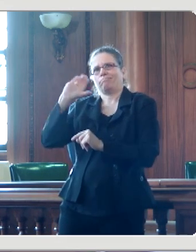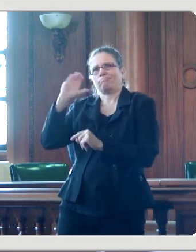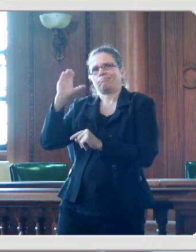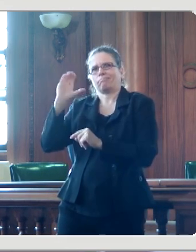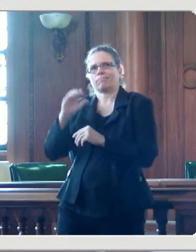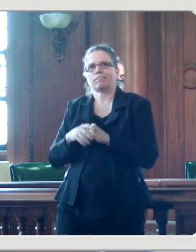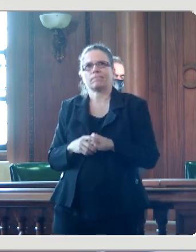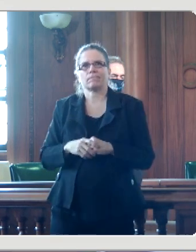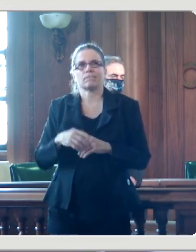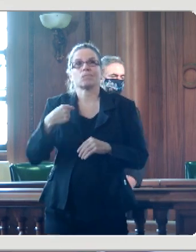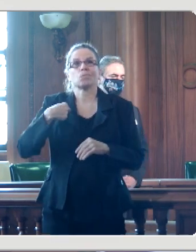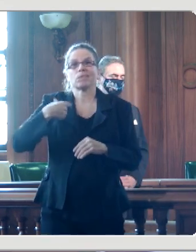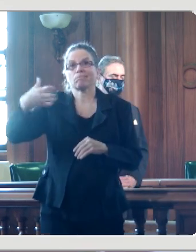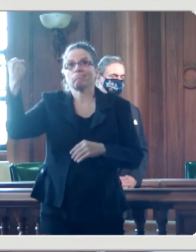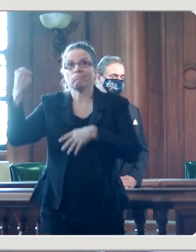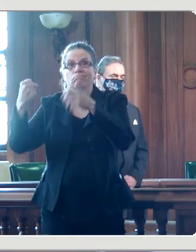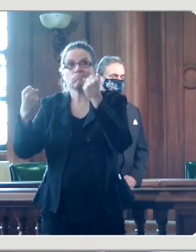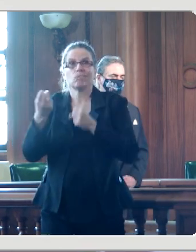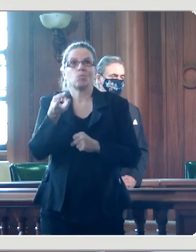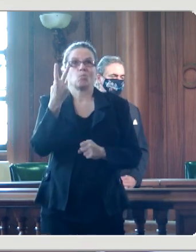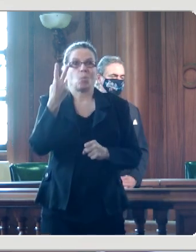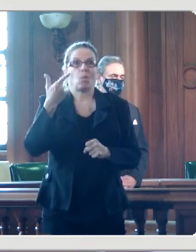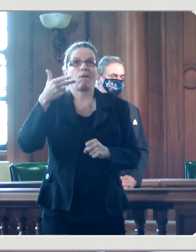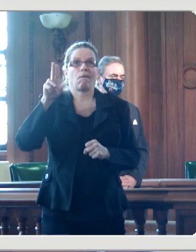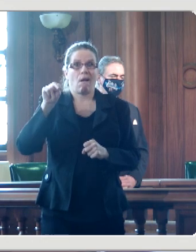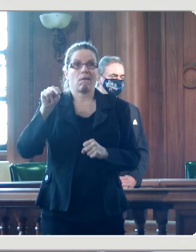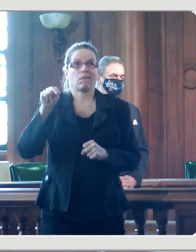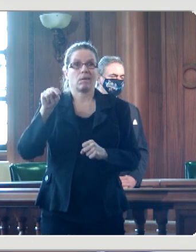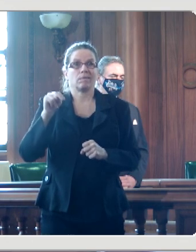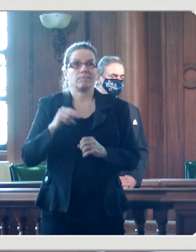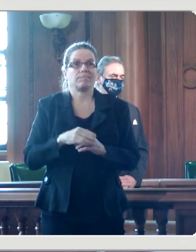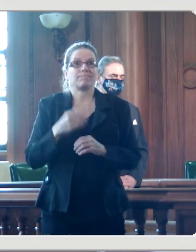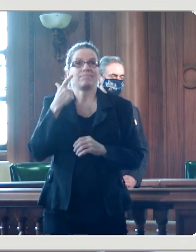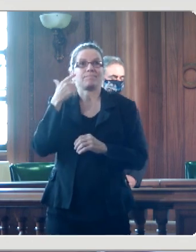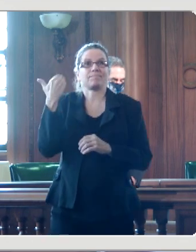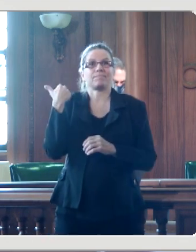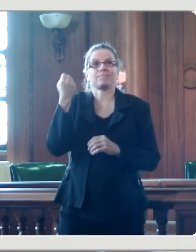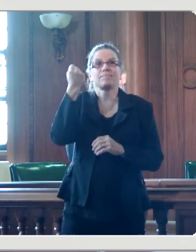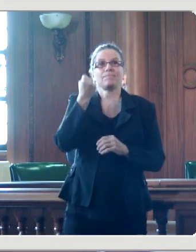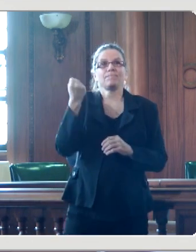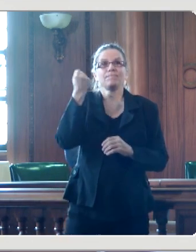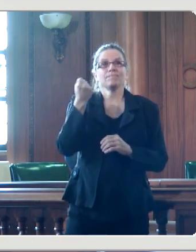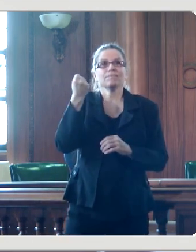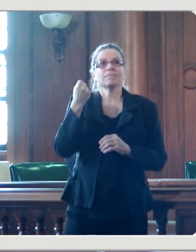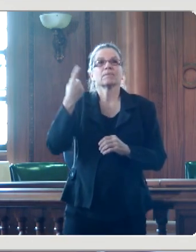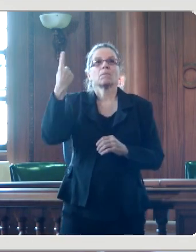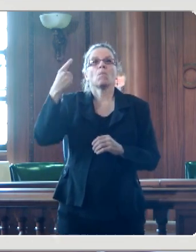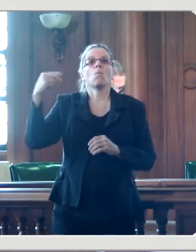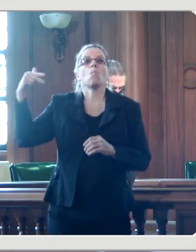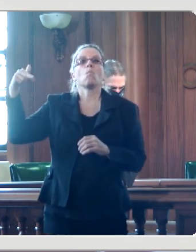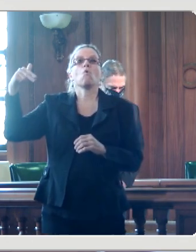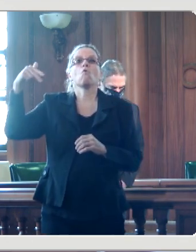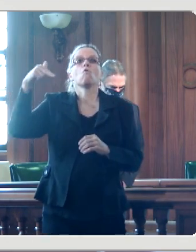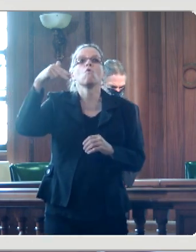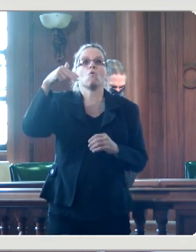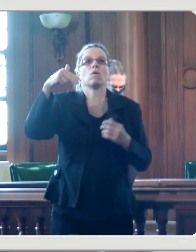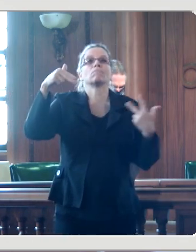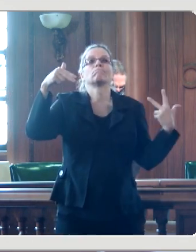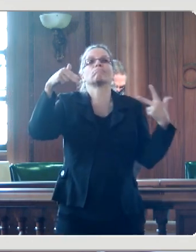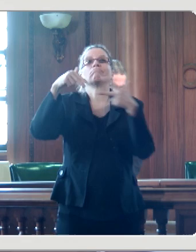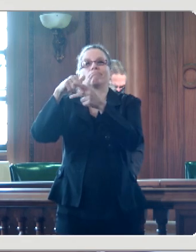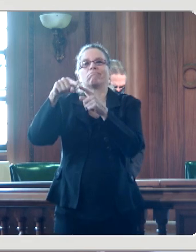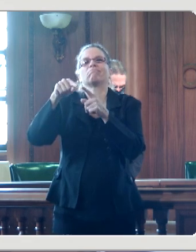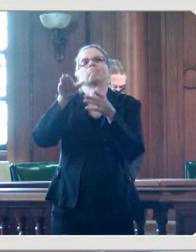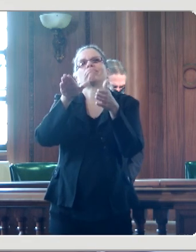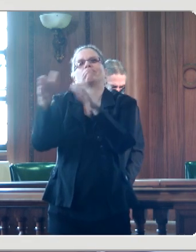Also, on Saturday night at 11 o'clock, a pedestrian was struck on Locust Street. It was a fatal hit and run, and